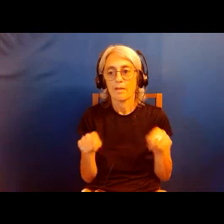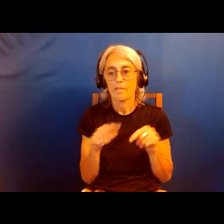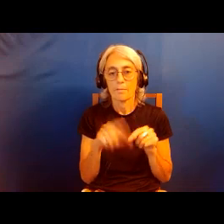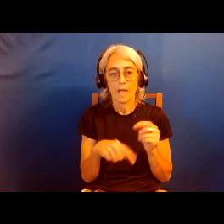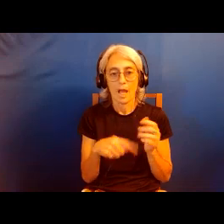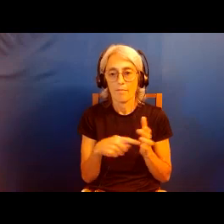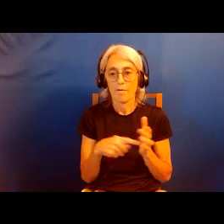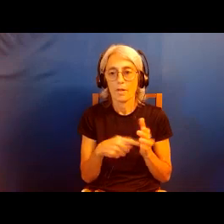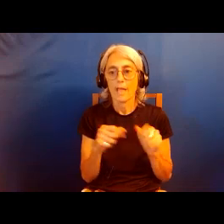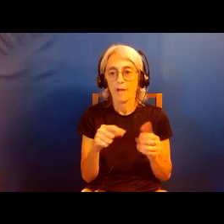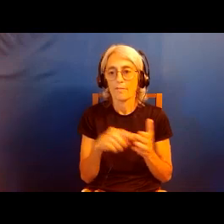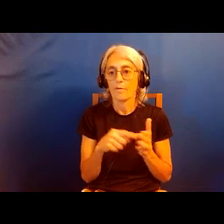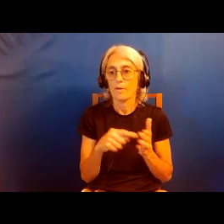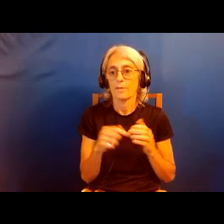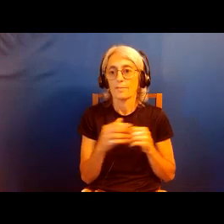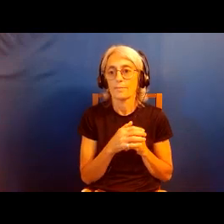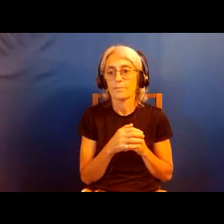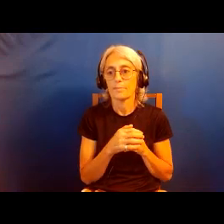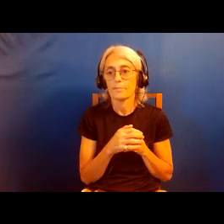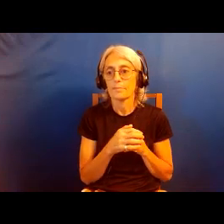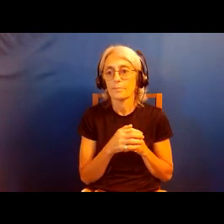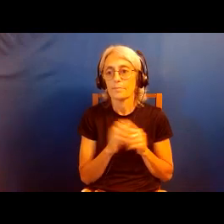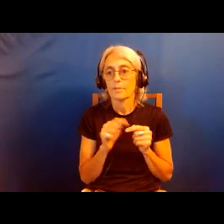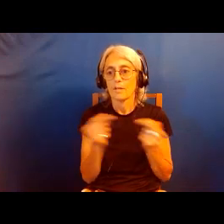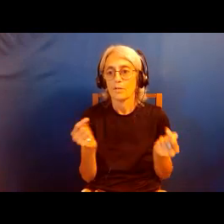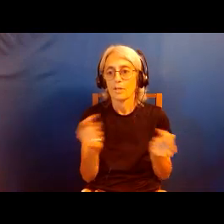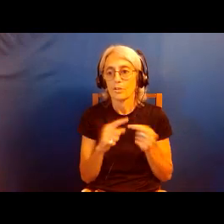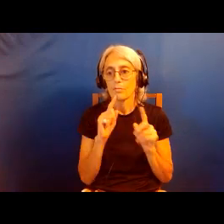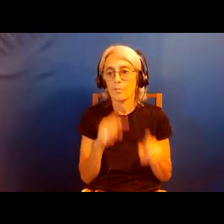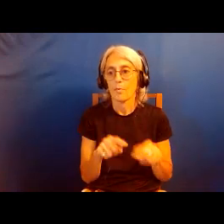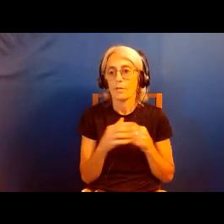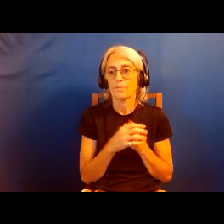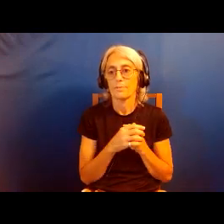contrary to the report.